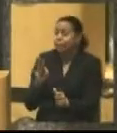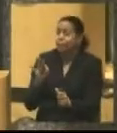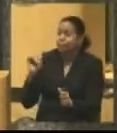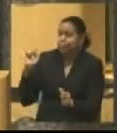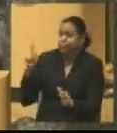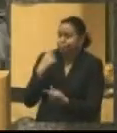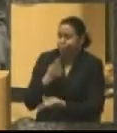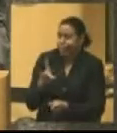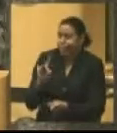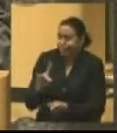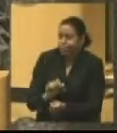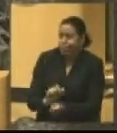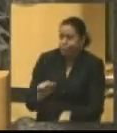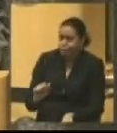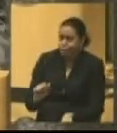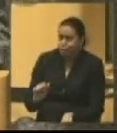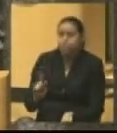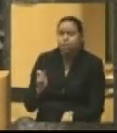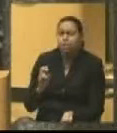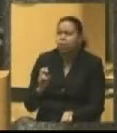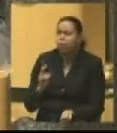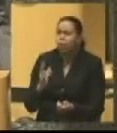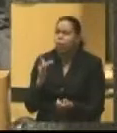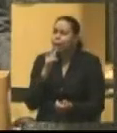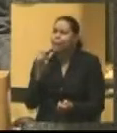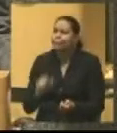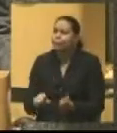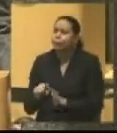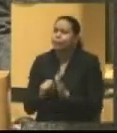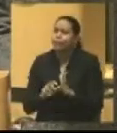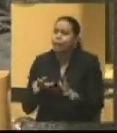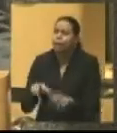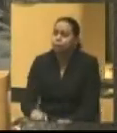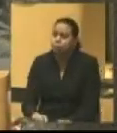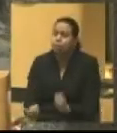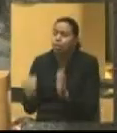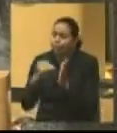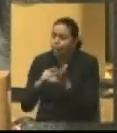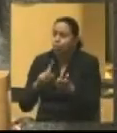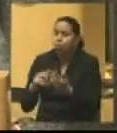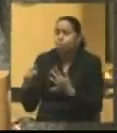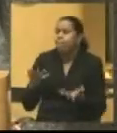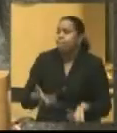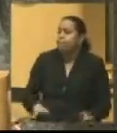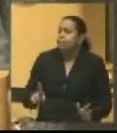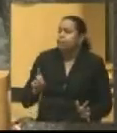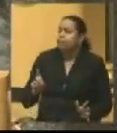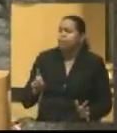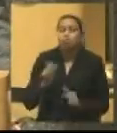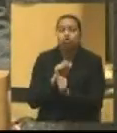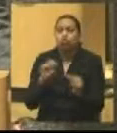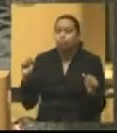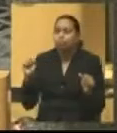proclamation had freed them, Trumbull admitted, what was to stop the southern states from re-enslaving them when the war was over? Freedom